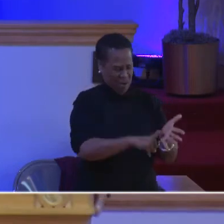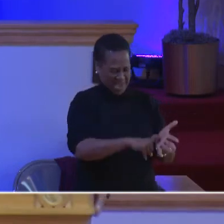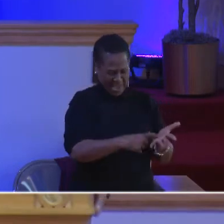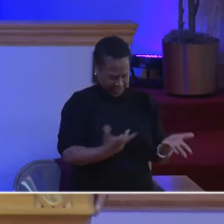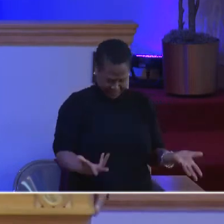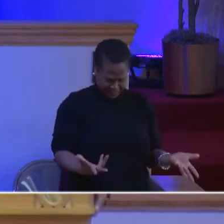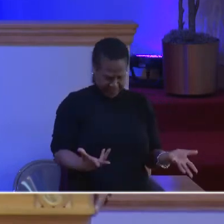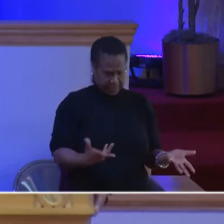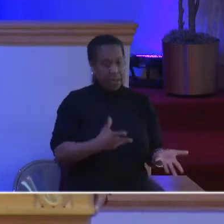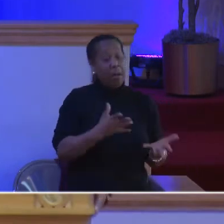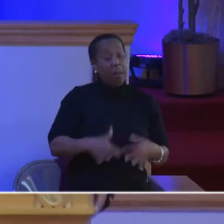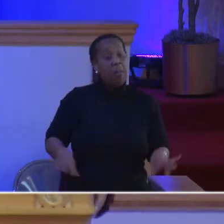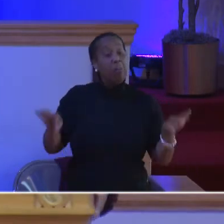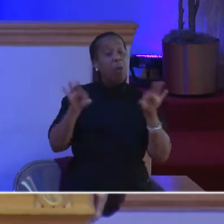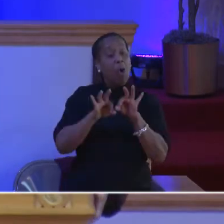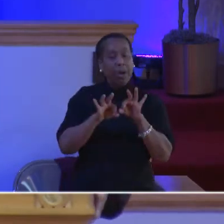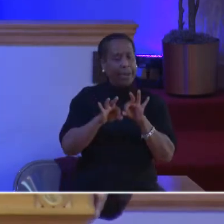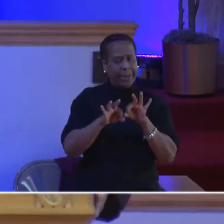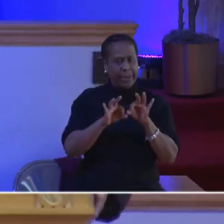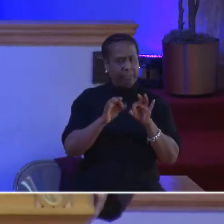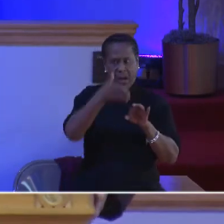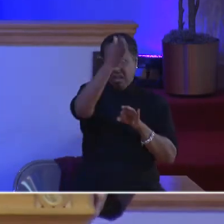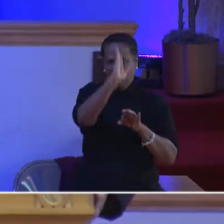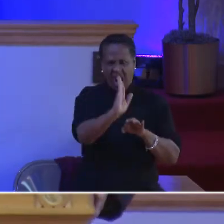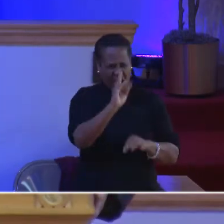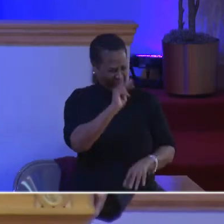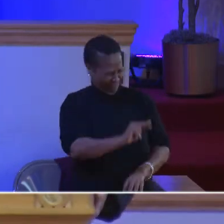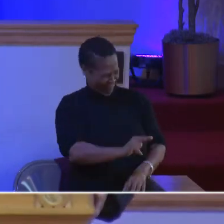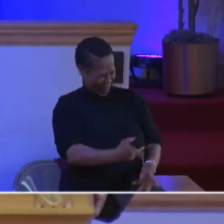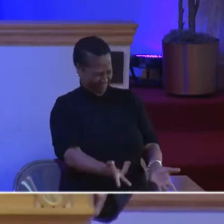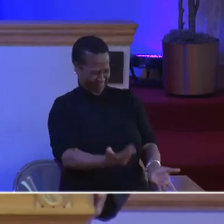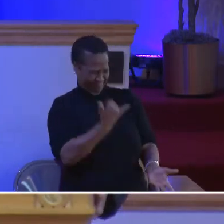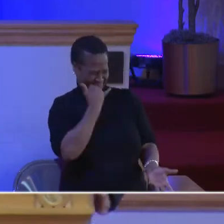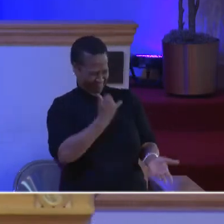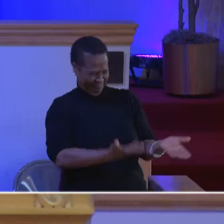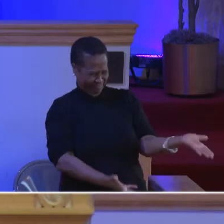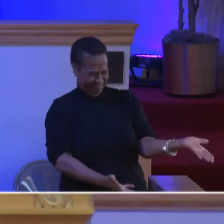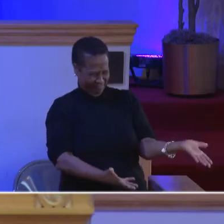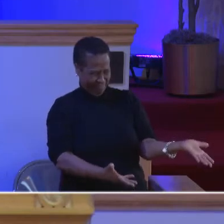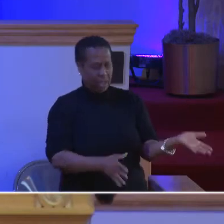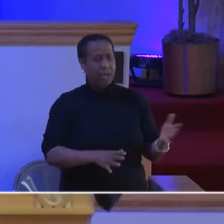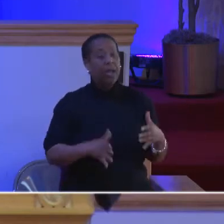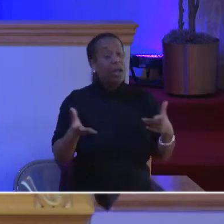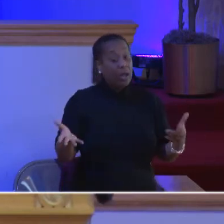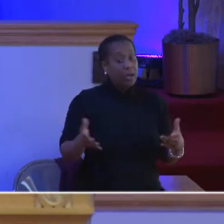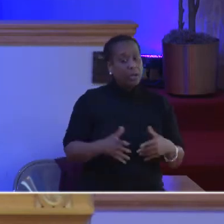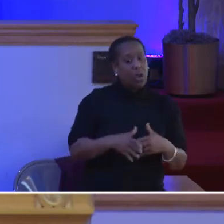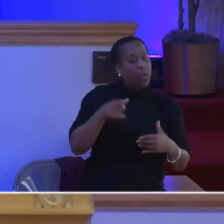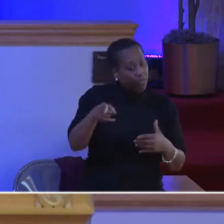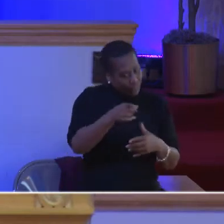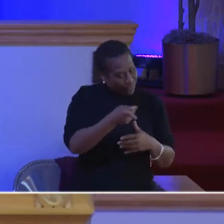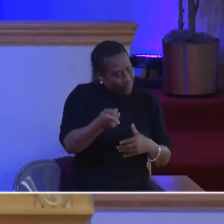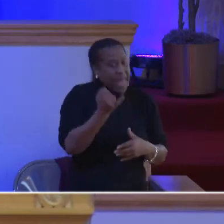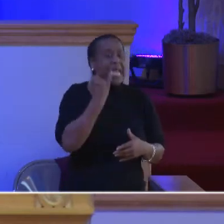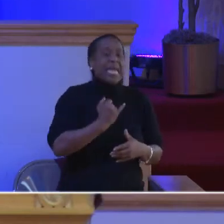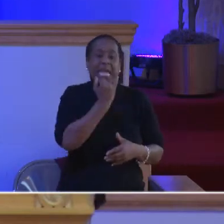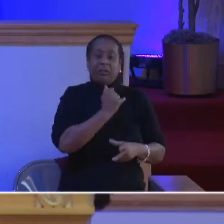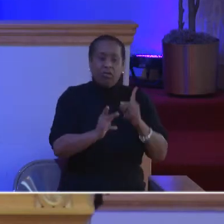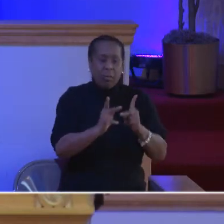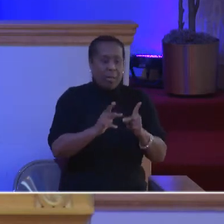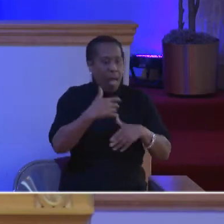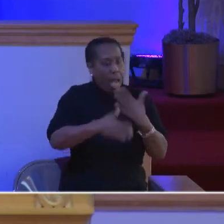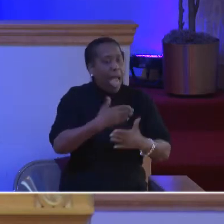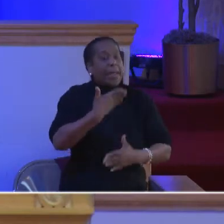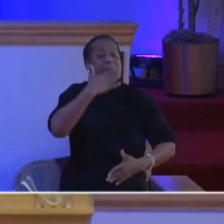themselves, and more importantly, not even to God. They have had a series of bad